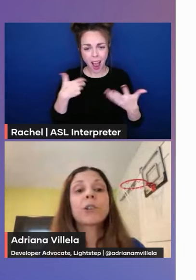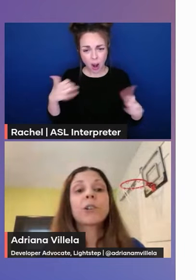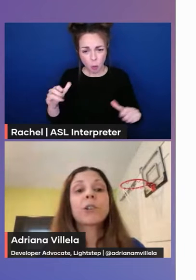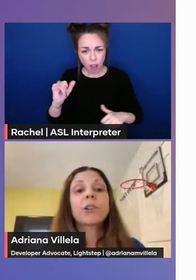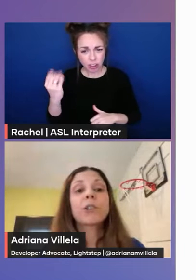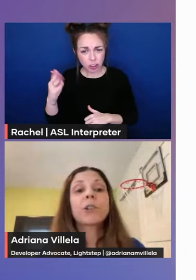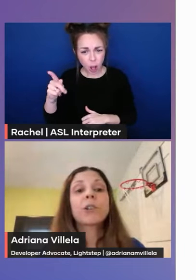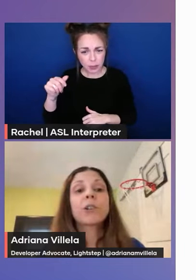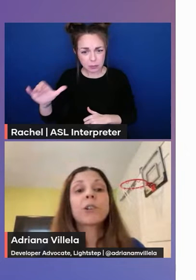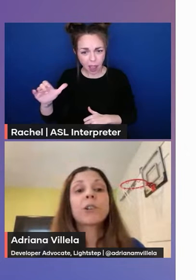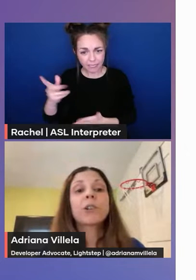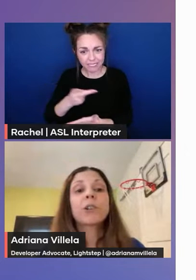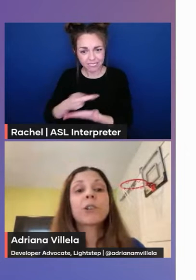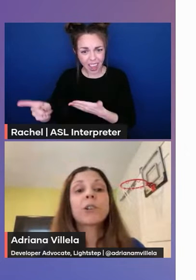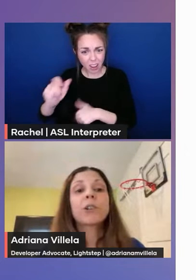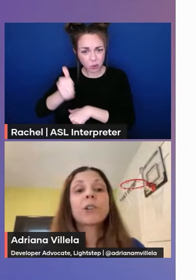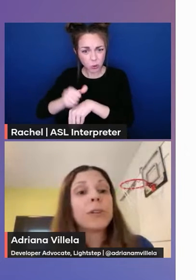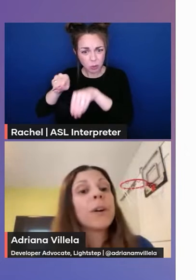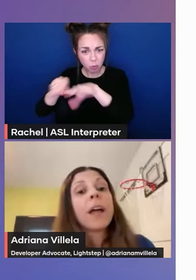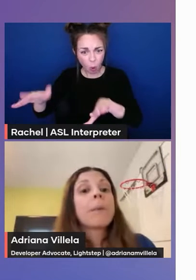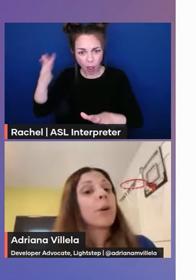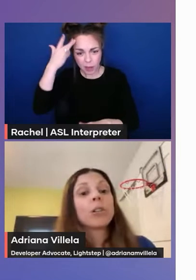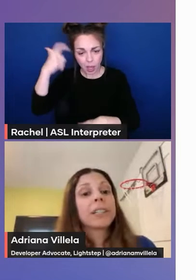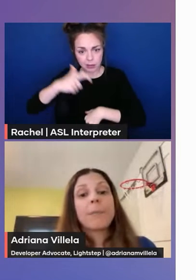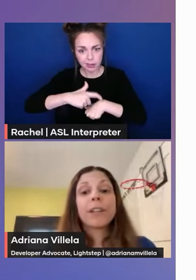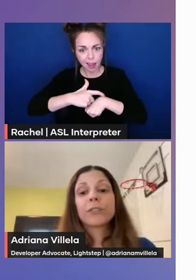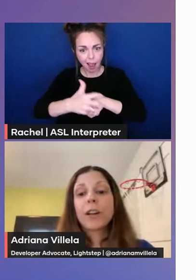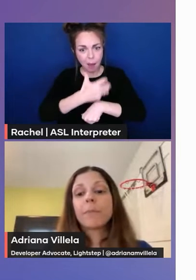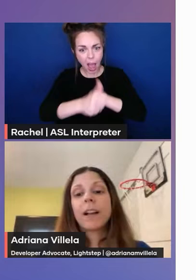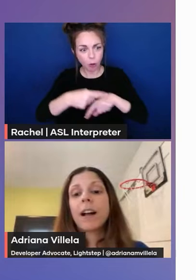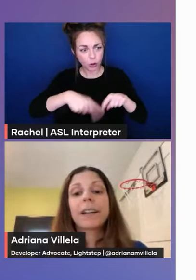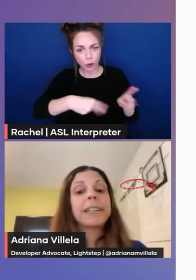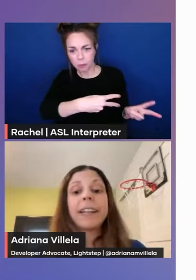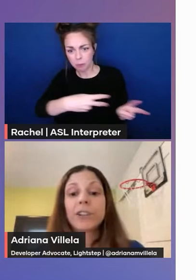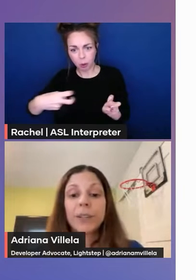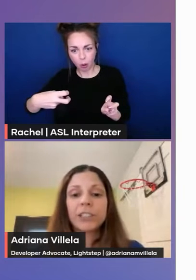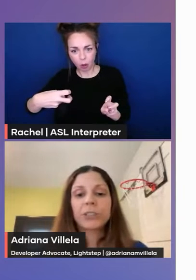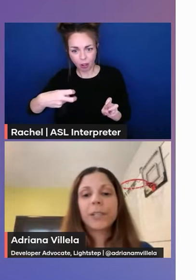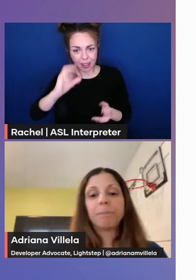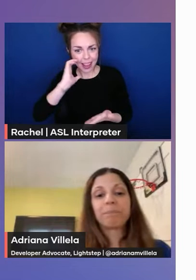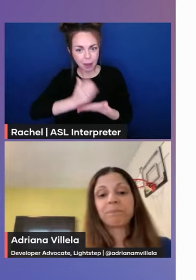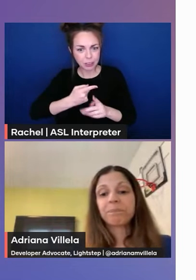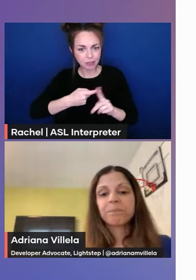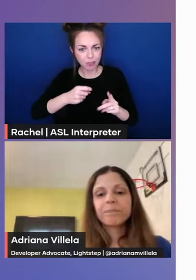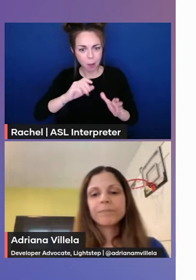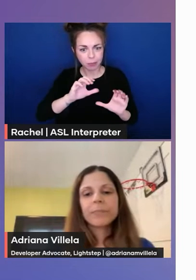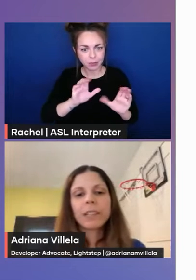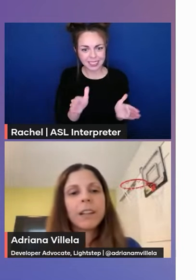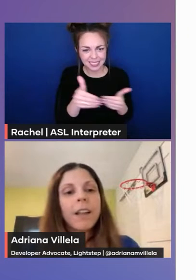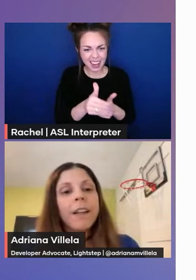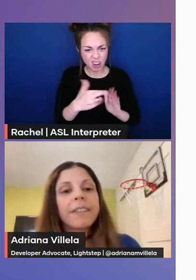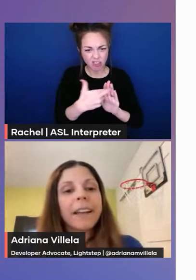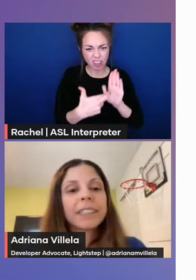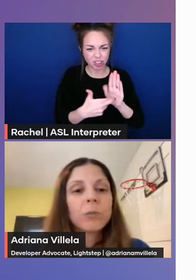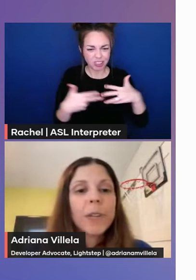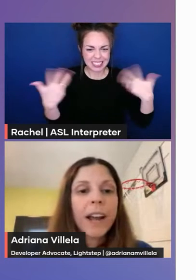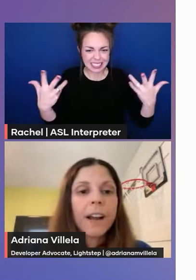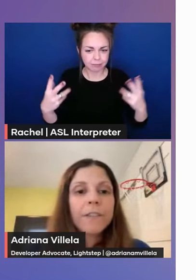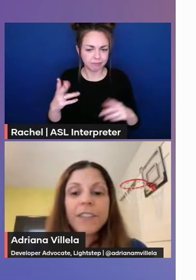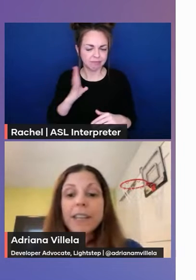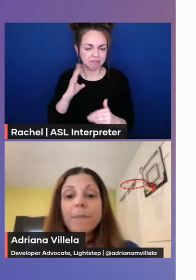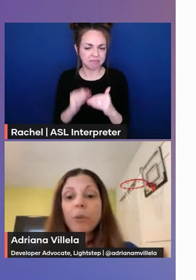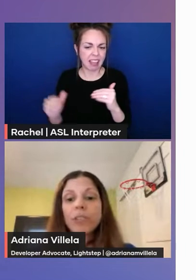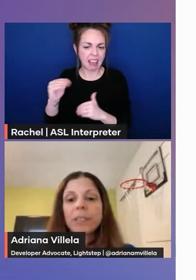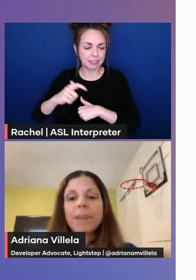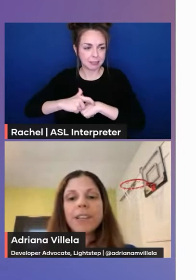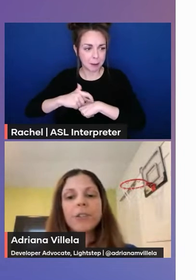spec to fail to deploy because it wasn't able to pull an image from a container registry. Next, we